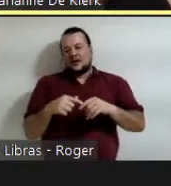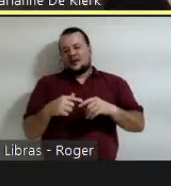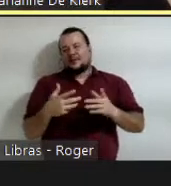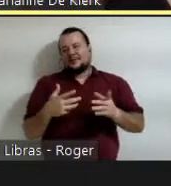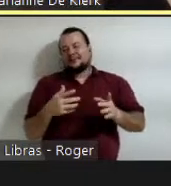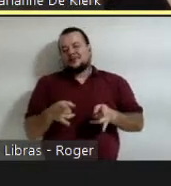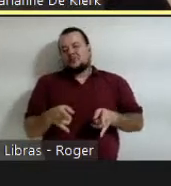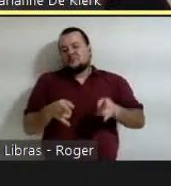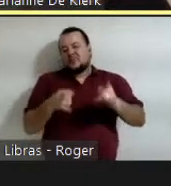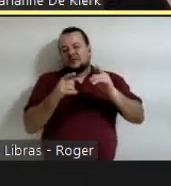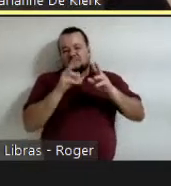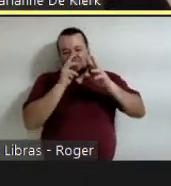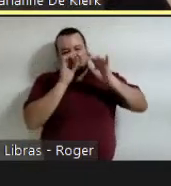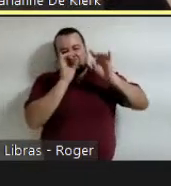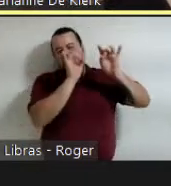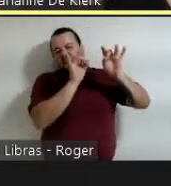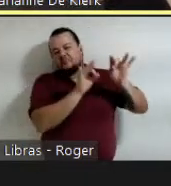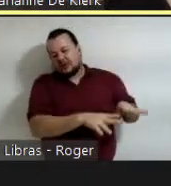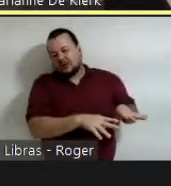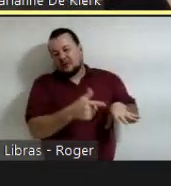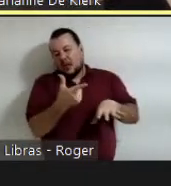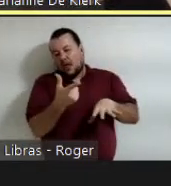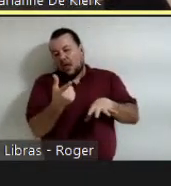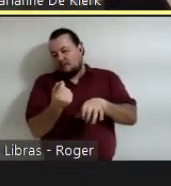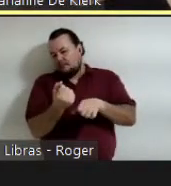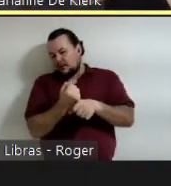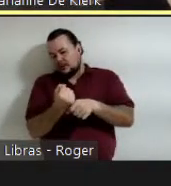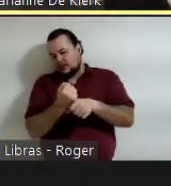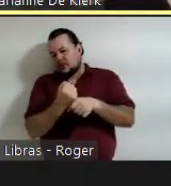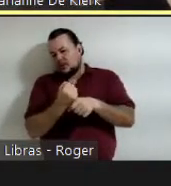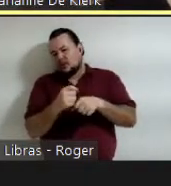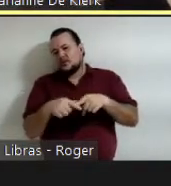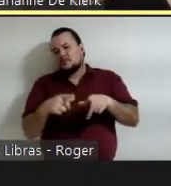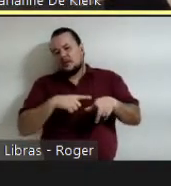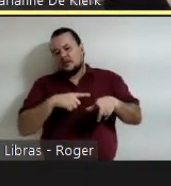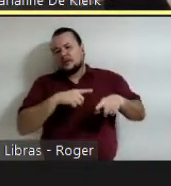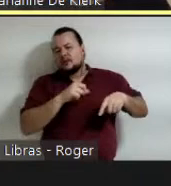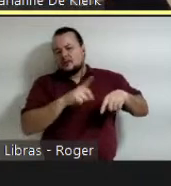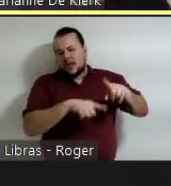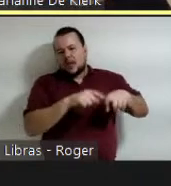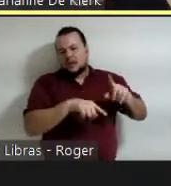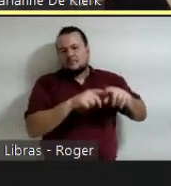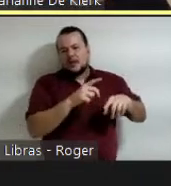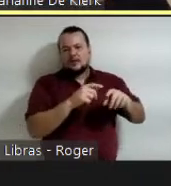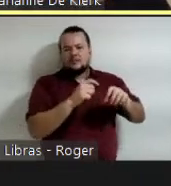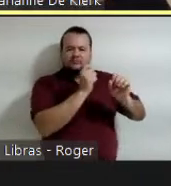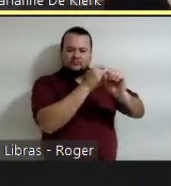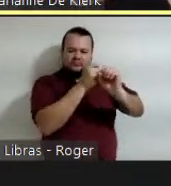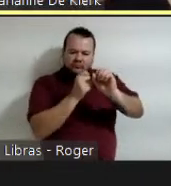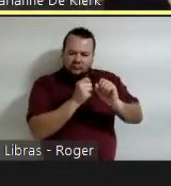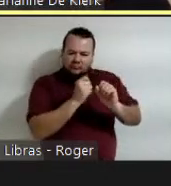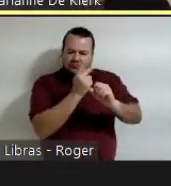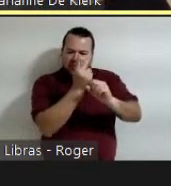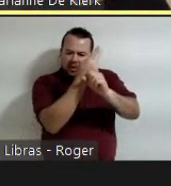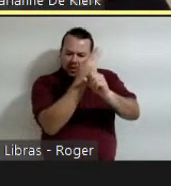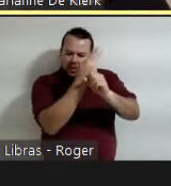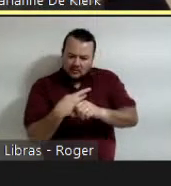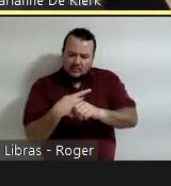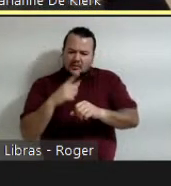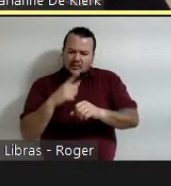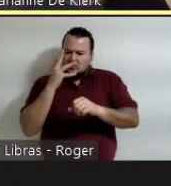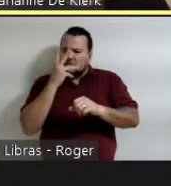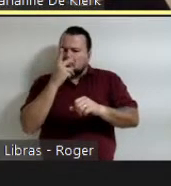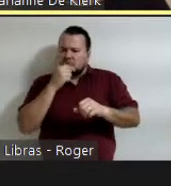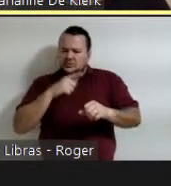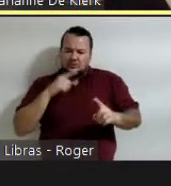sculptural elements that, again, comes from both the Brazilian influences, but also Eaton's African travels. Public artworks throughout